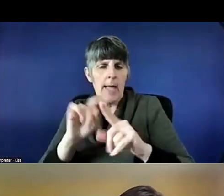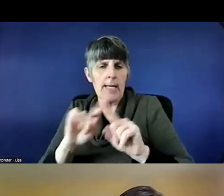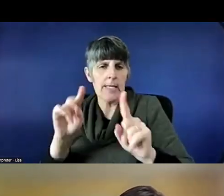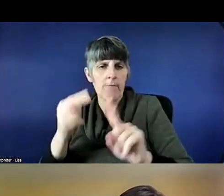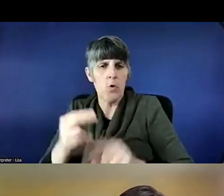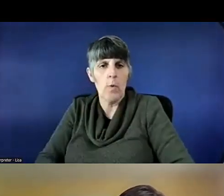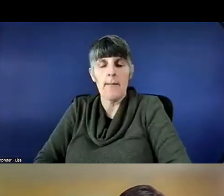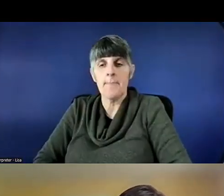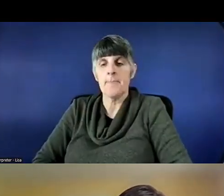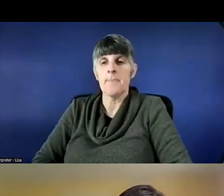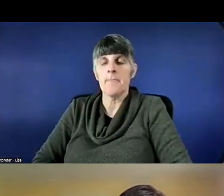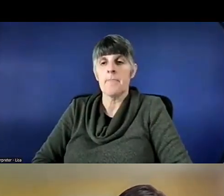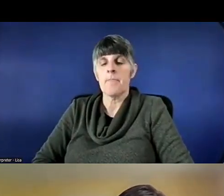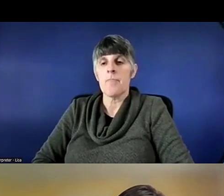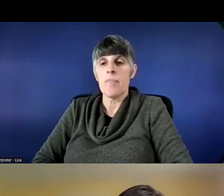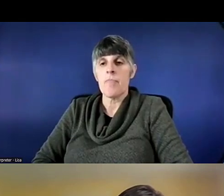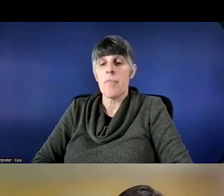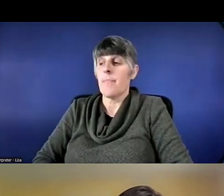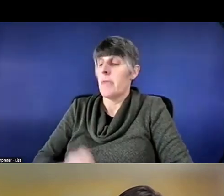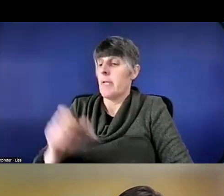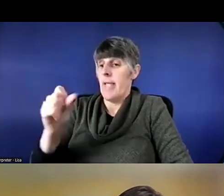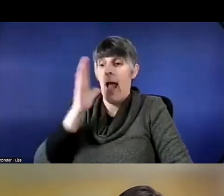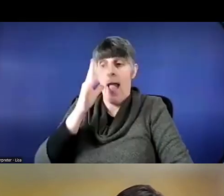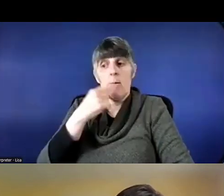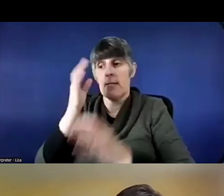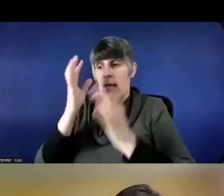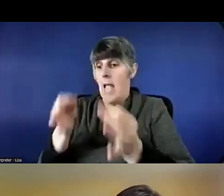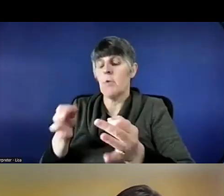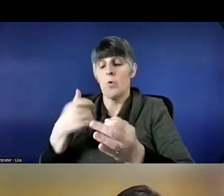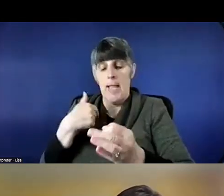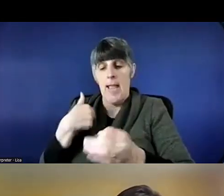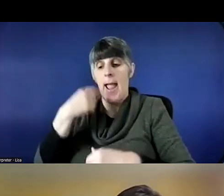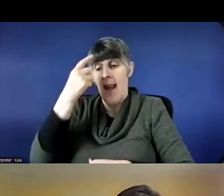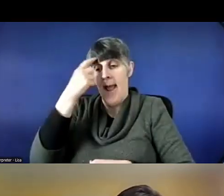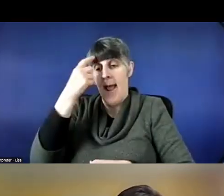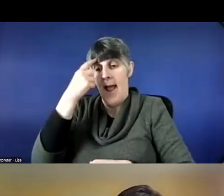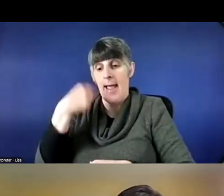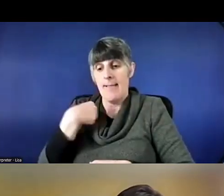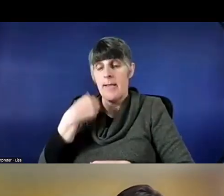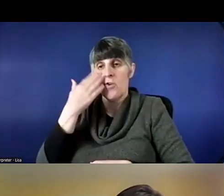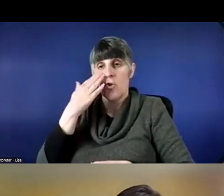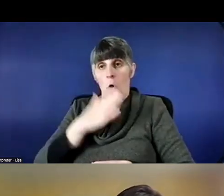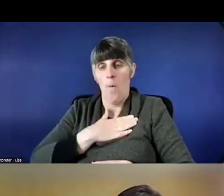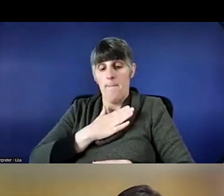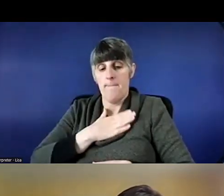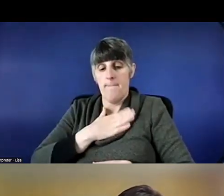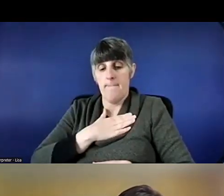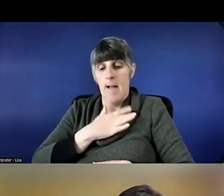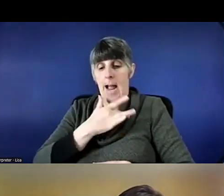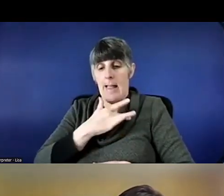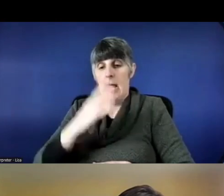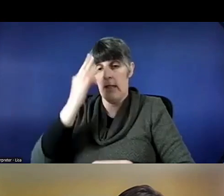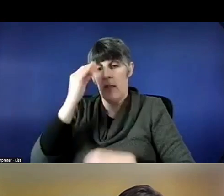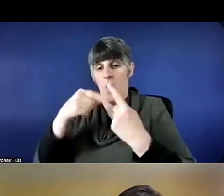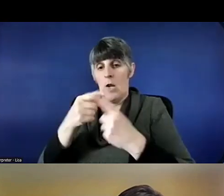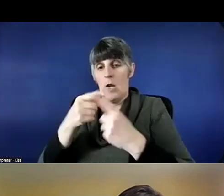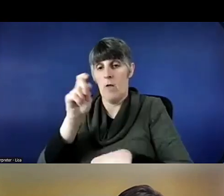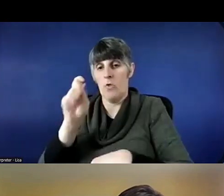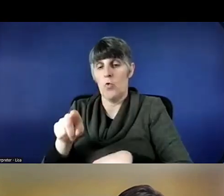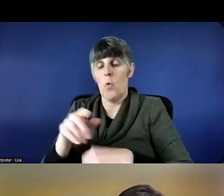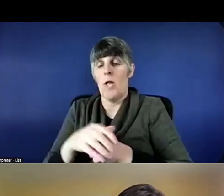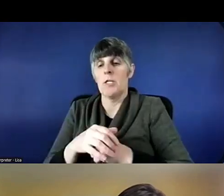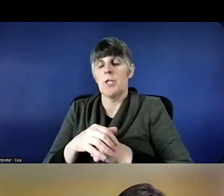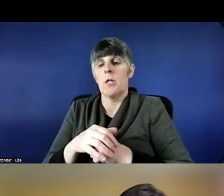way? Yeah, I would say absolutely. And I think, my likely thought about the question